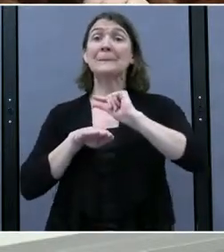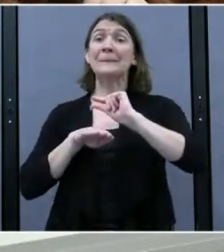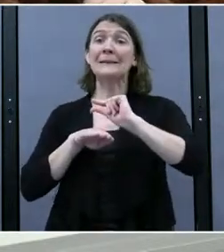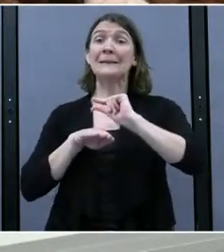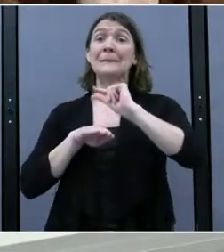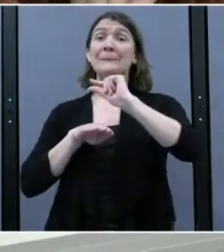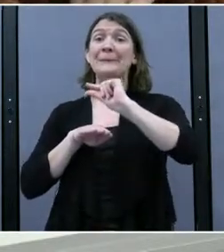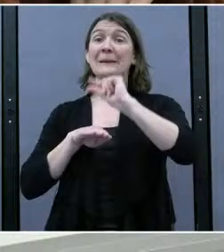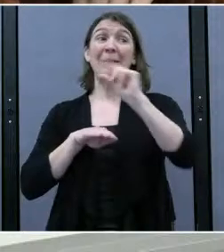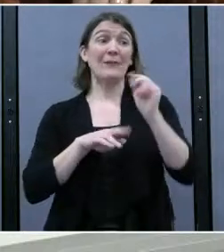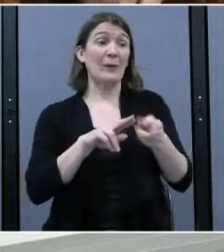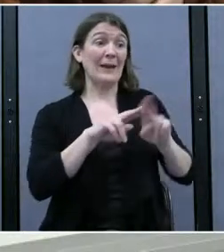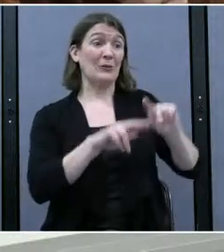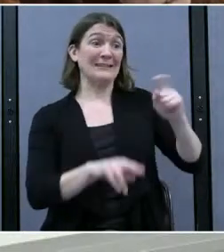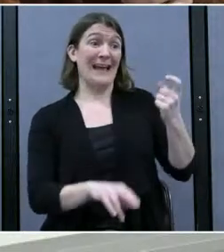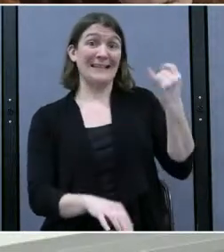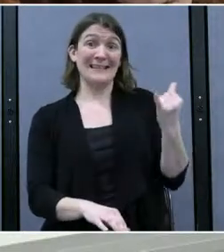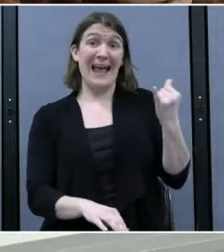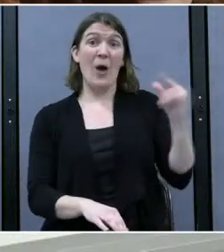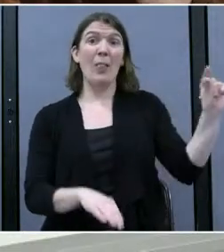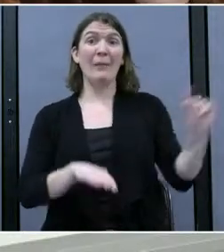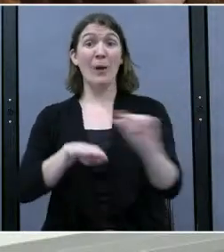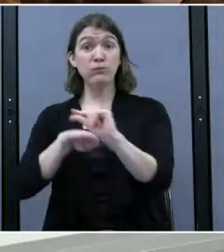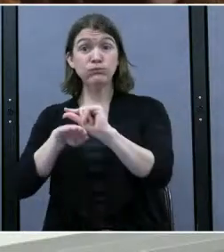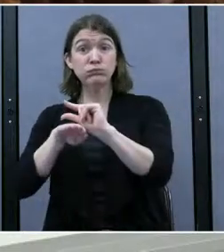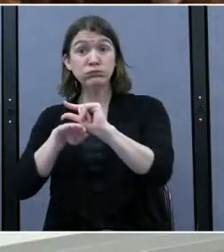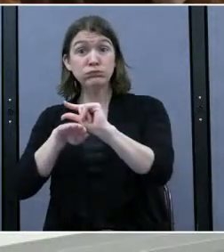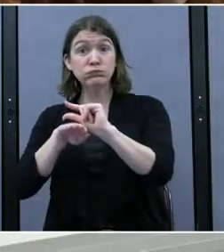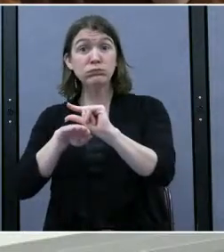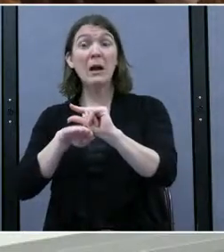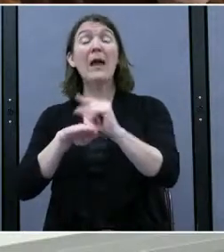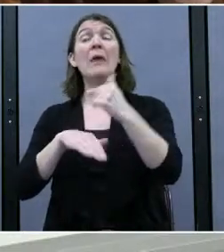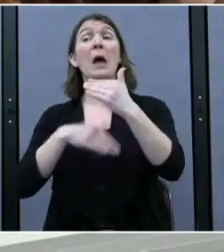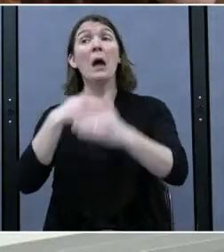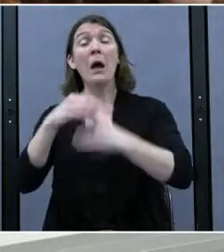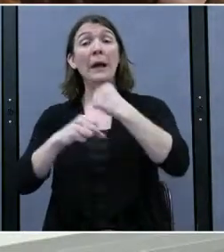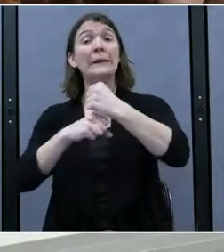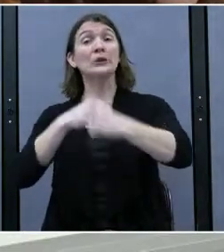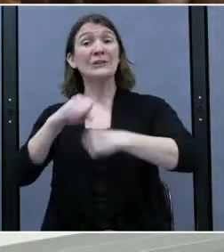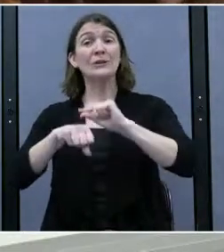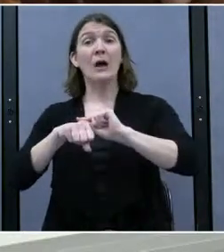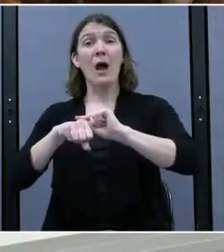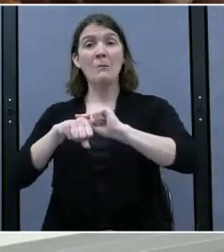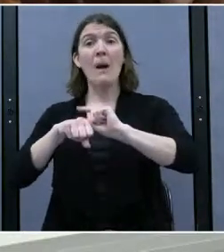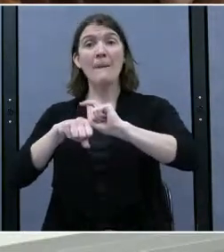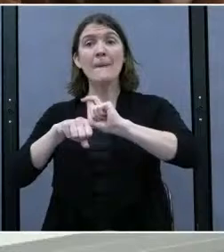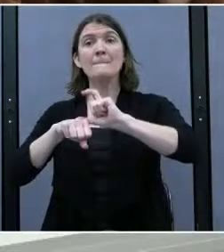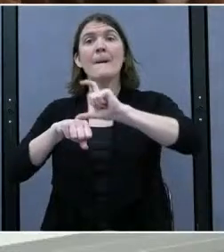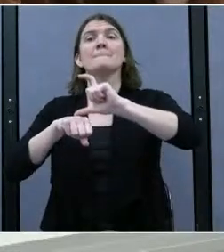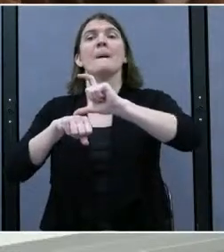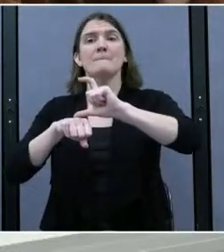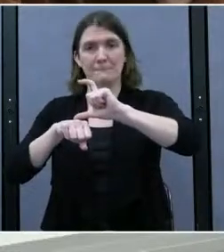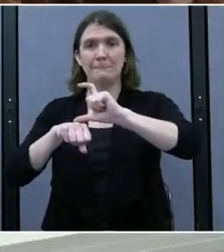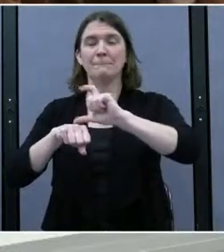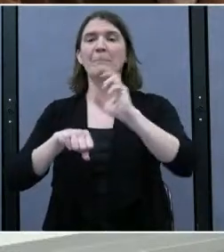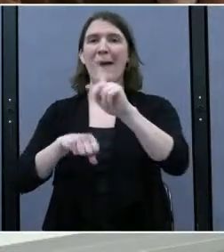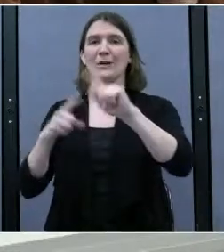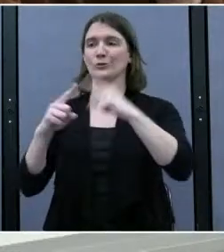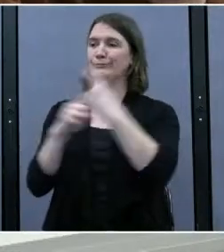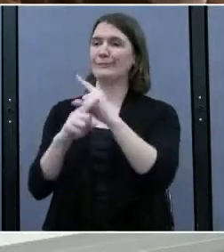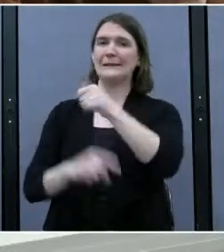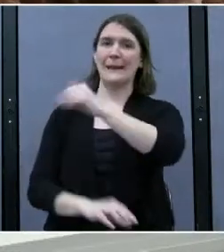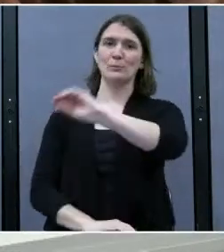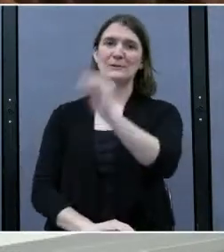through increasing the tax rate, and then over a period of years, restore it to our guideline